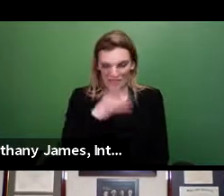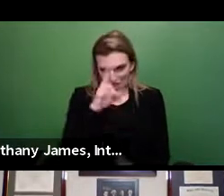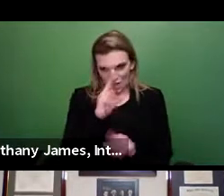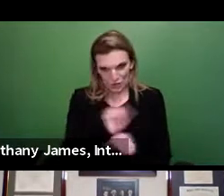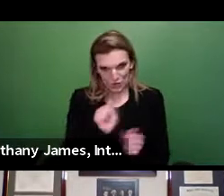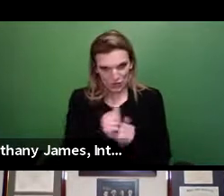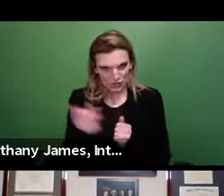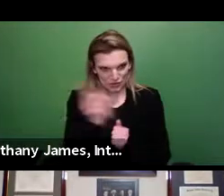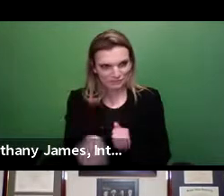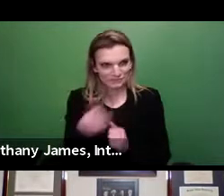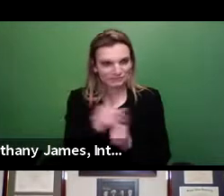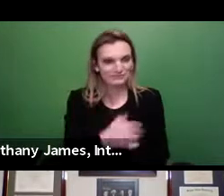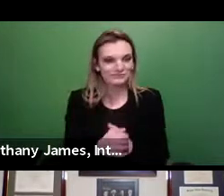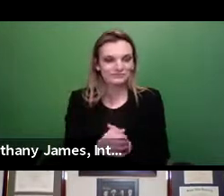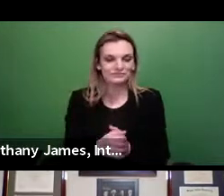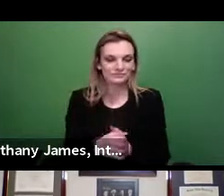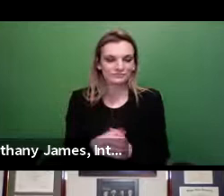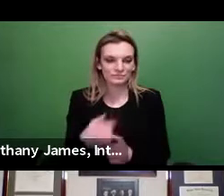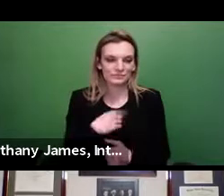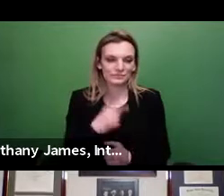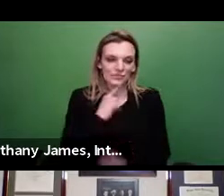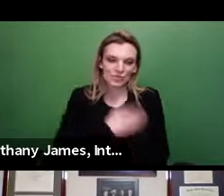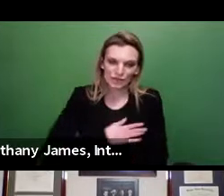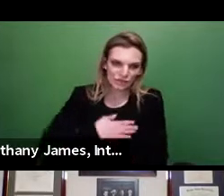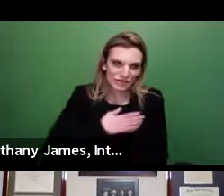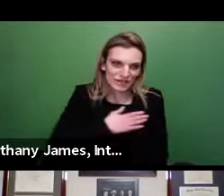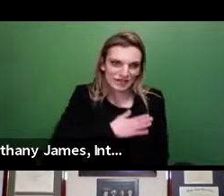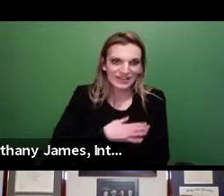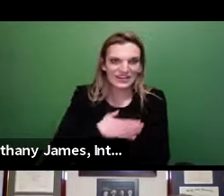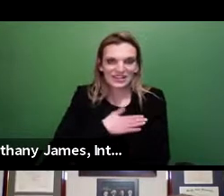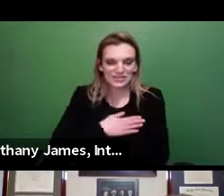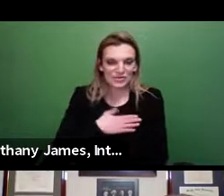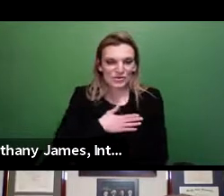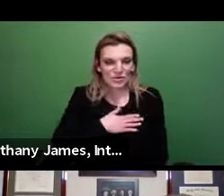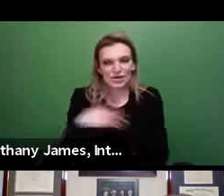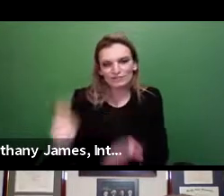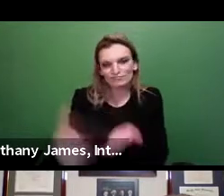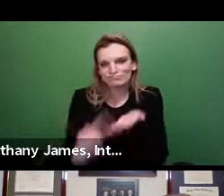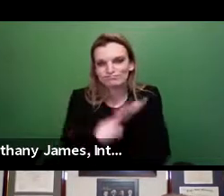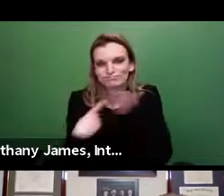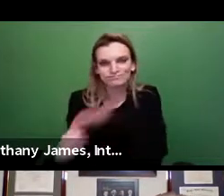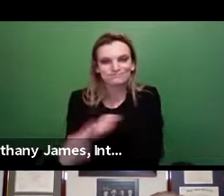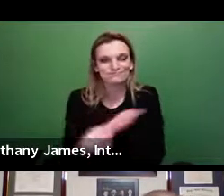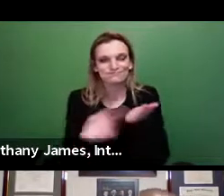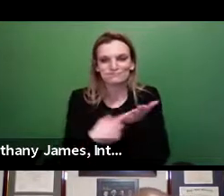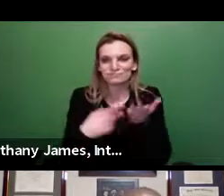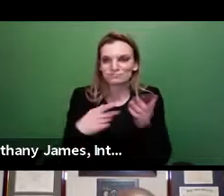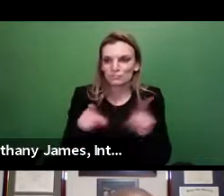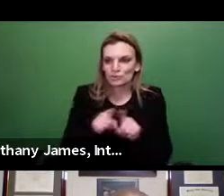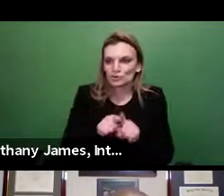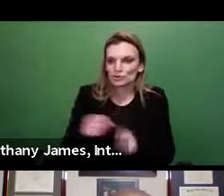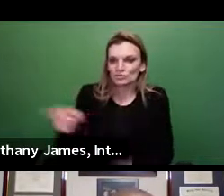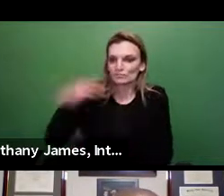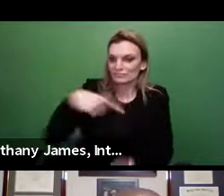And I really enjoyed the discourse and the civility that this